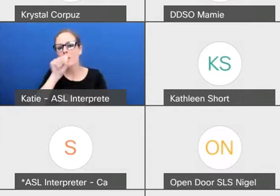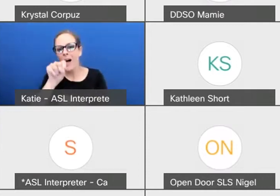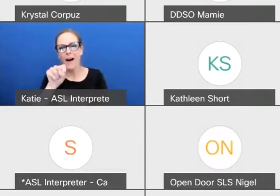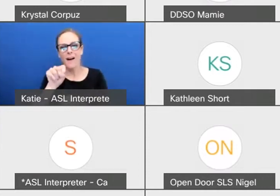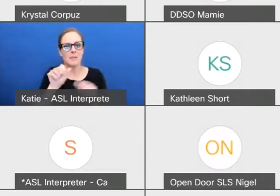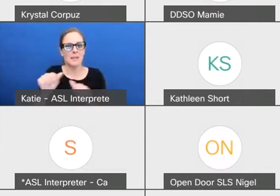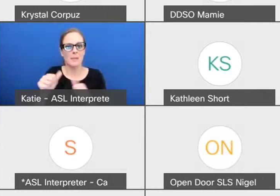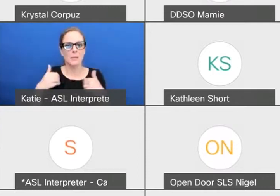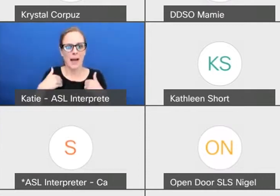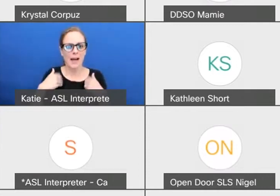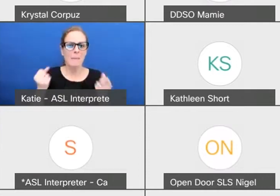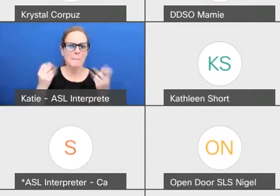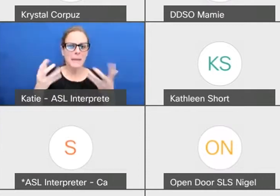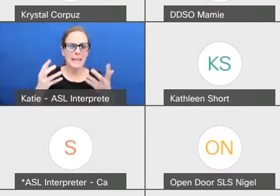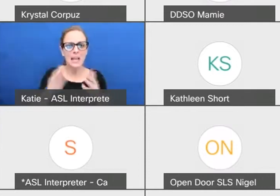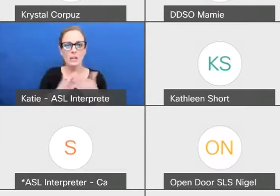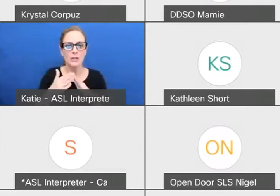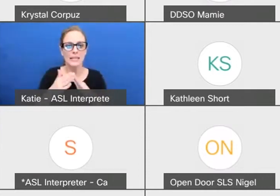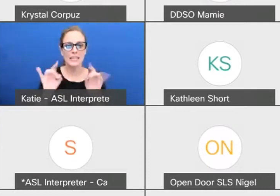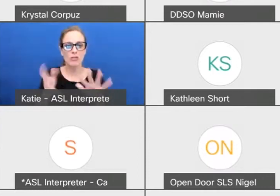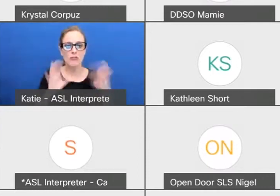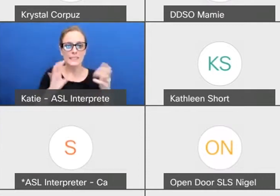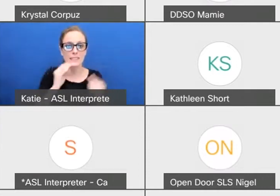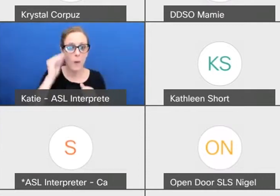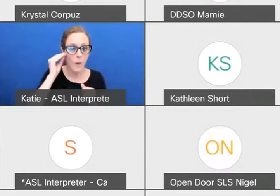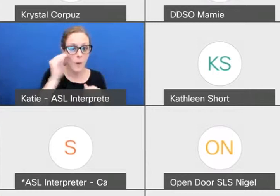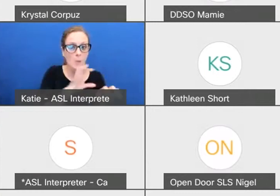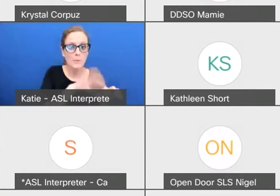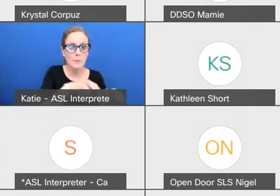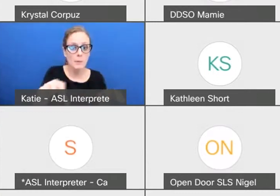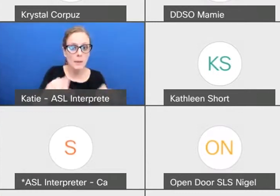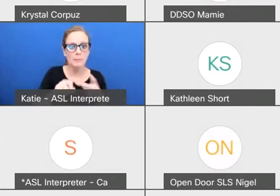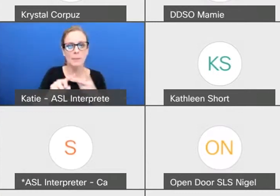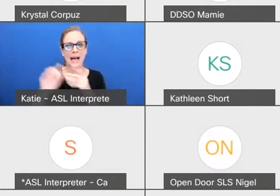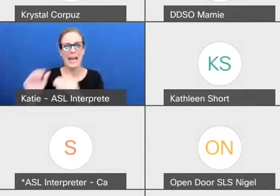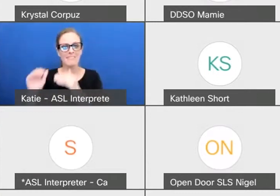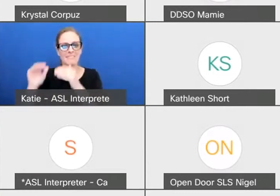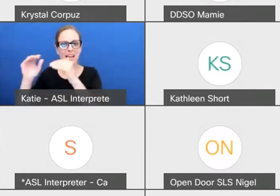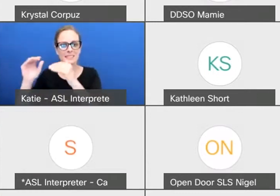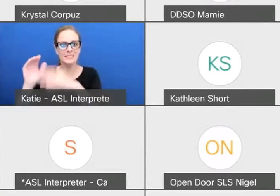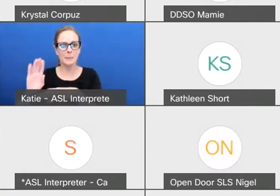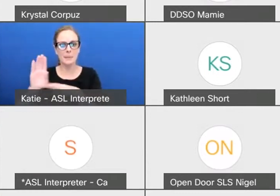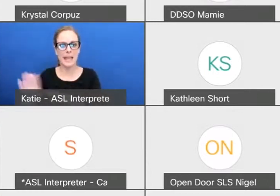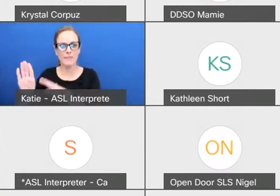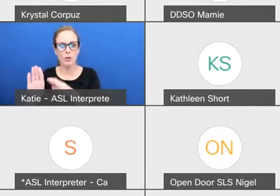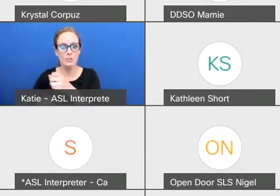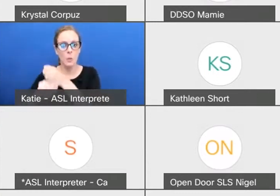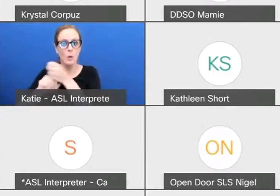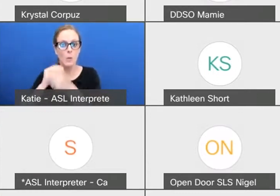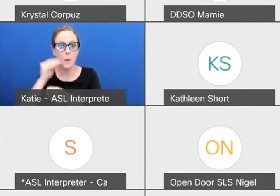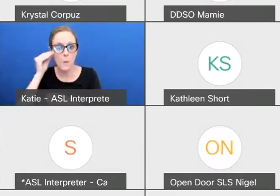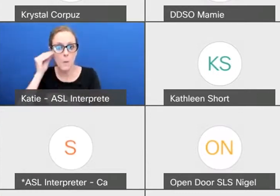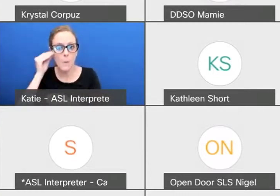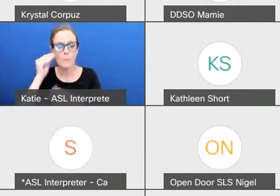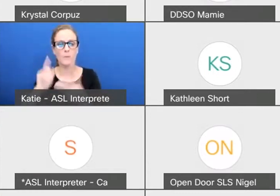of community crisis homes and a bunch of enhanced behavioral support homes, and being able to have a group home for children with